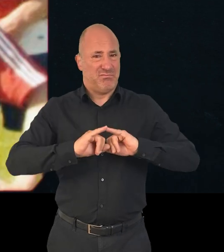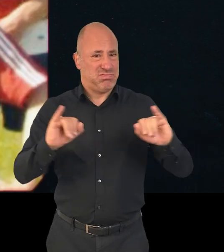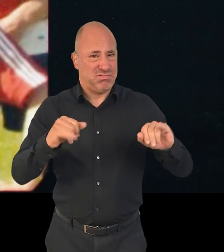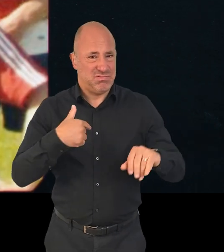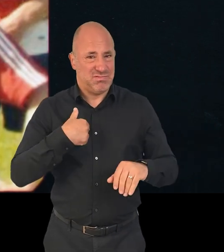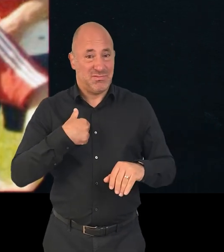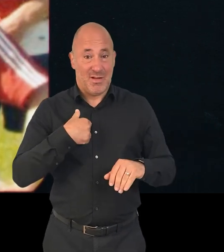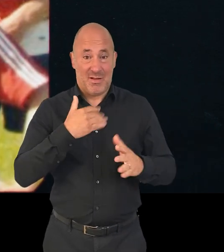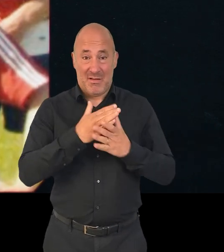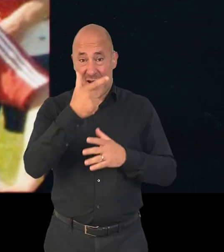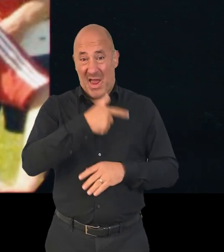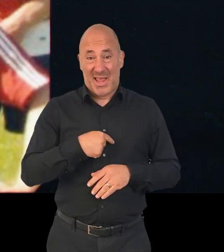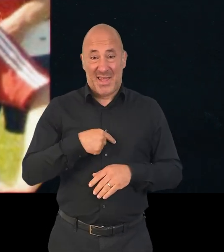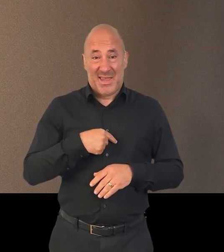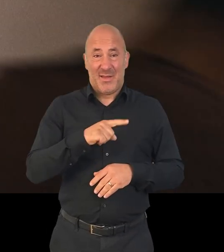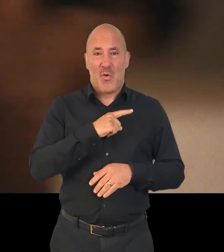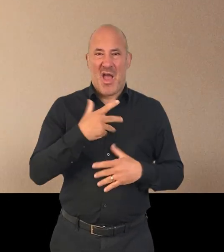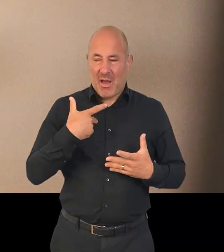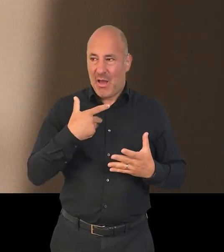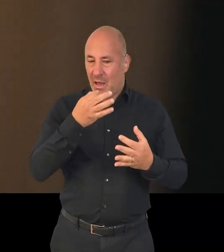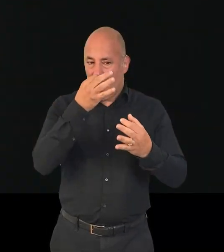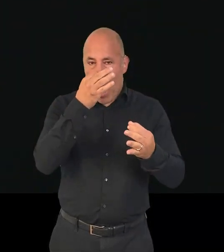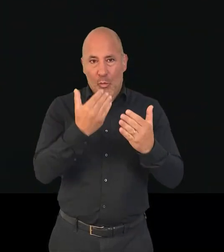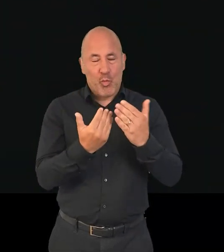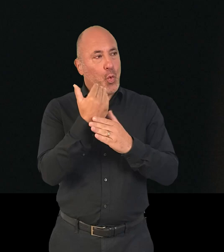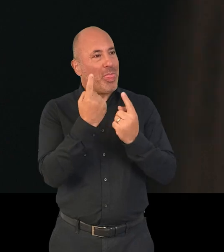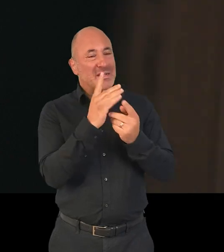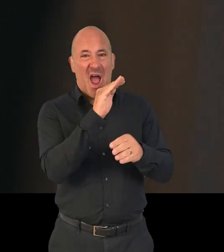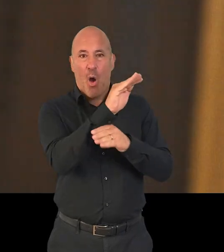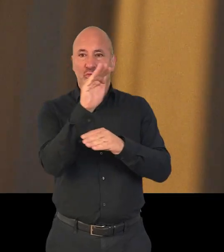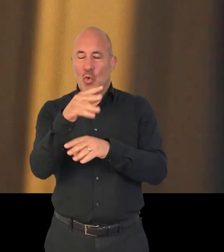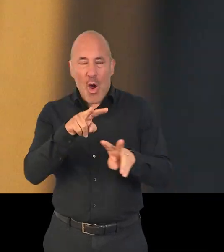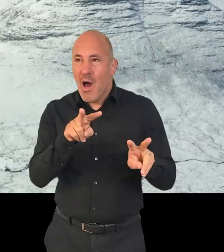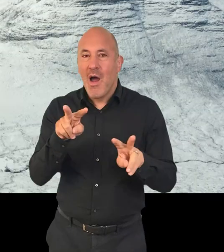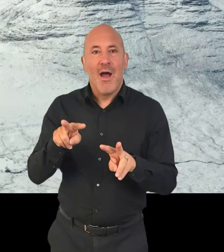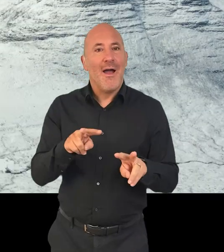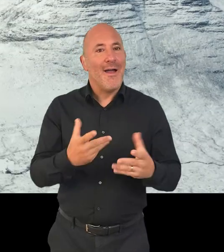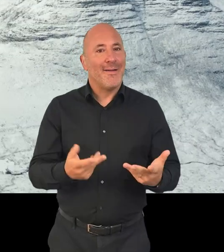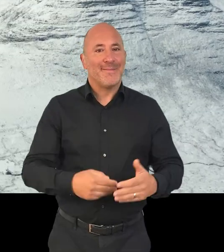injury. It turned out to be a blessing in disguise because it meant that I rediscovered doing stuff in the outdoors.